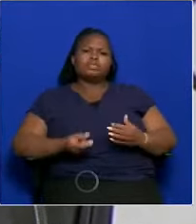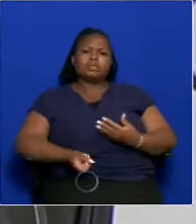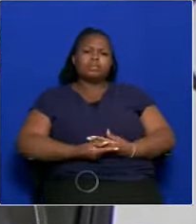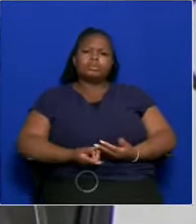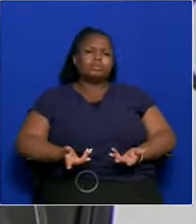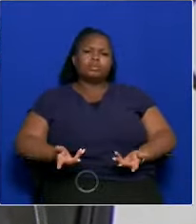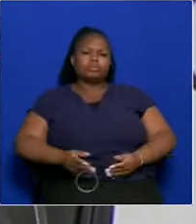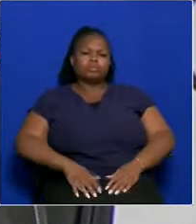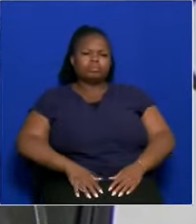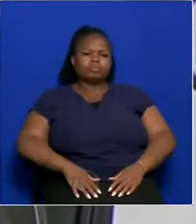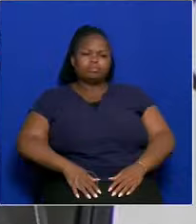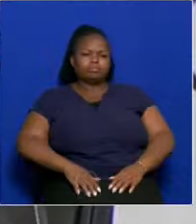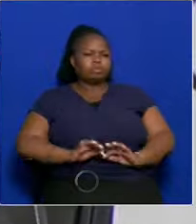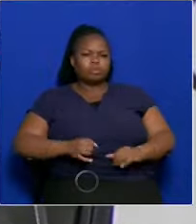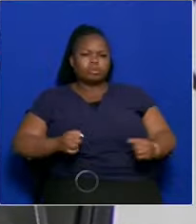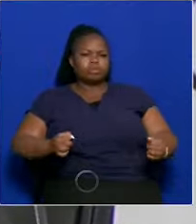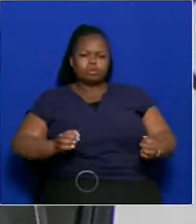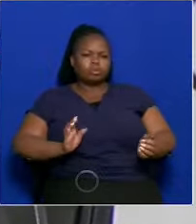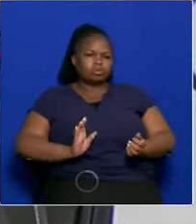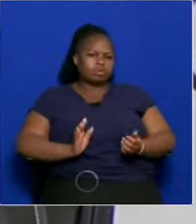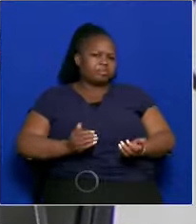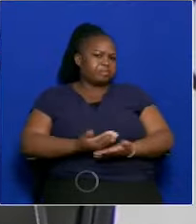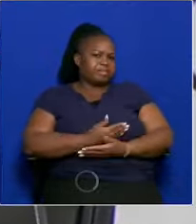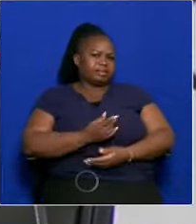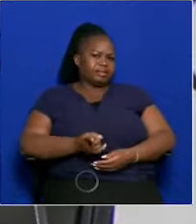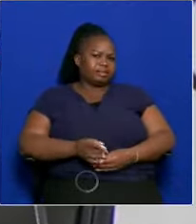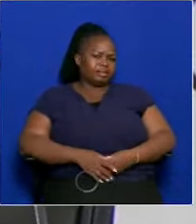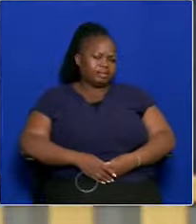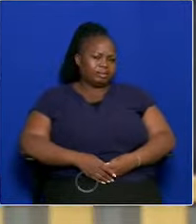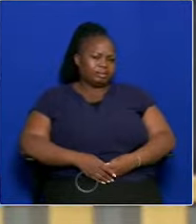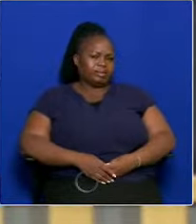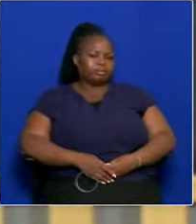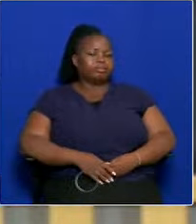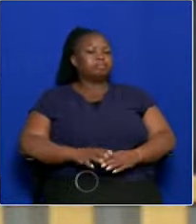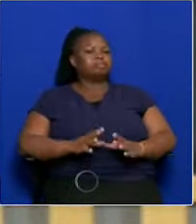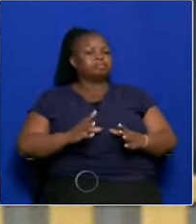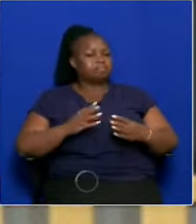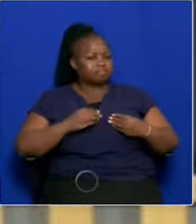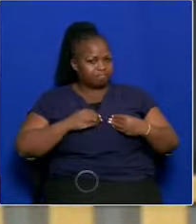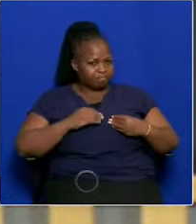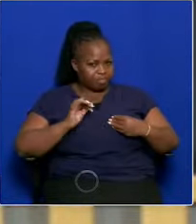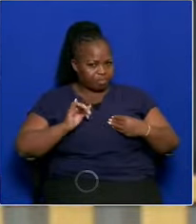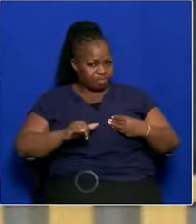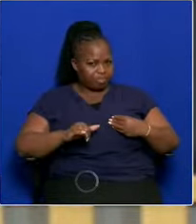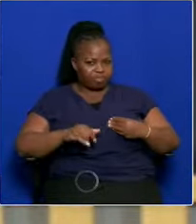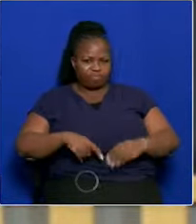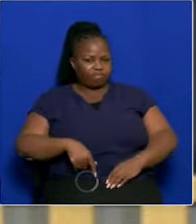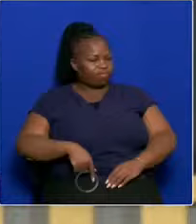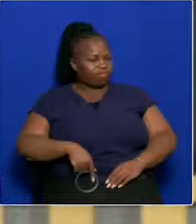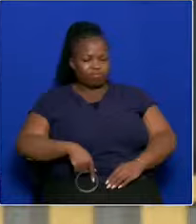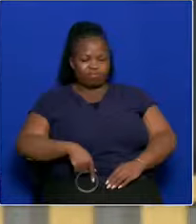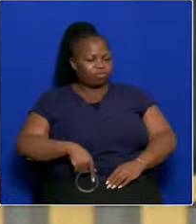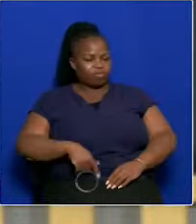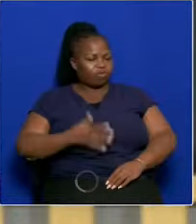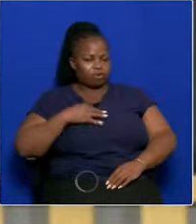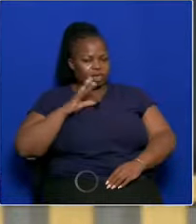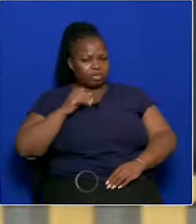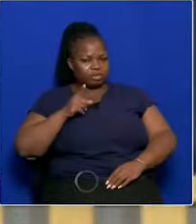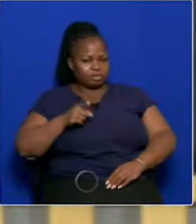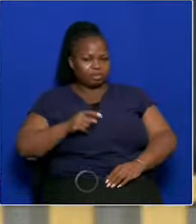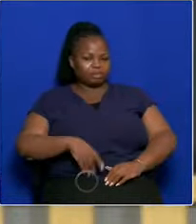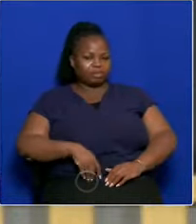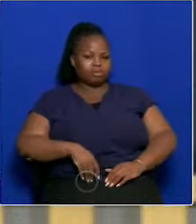could miss that. I accept that. Yes. But that's not the inquiry. That's not what we are doing here. Here, what we